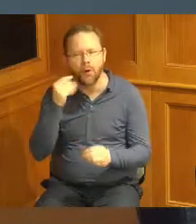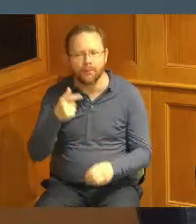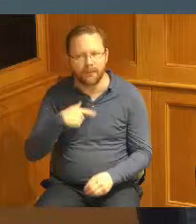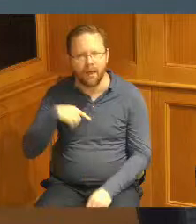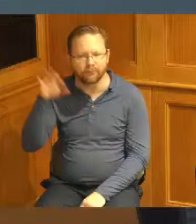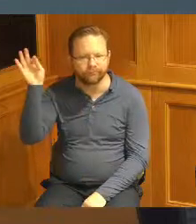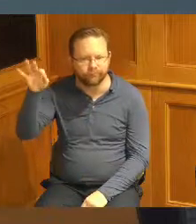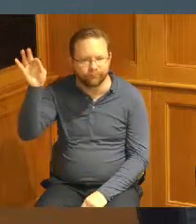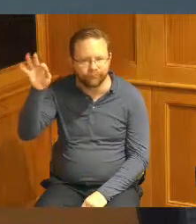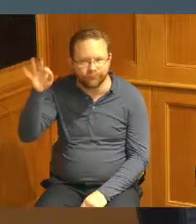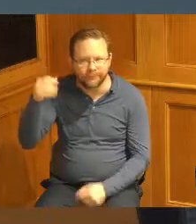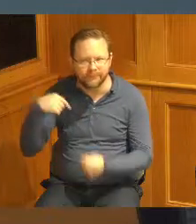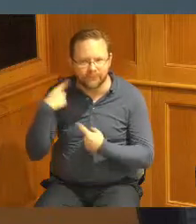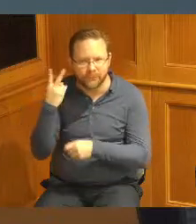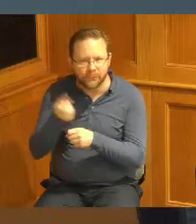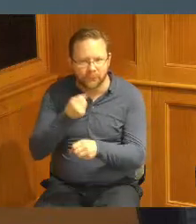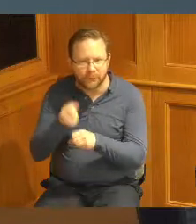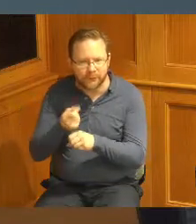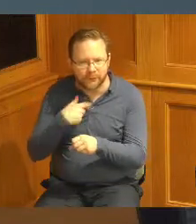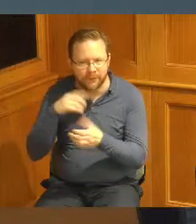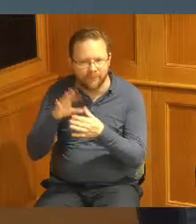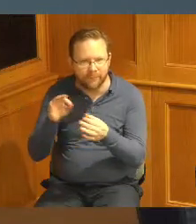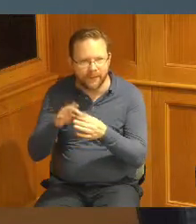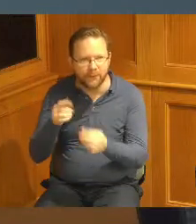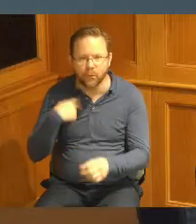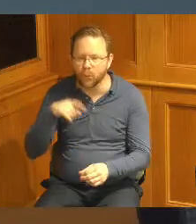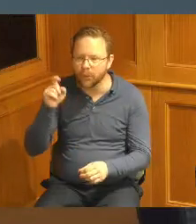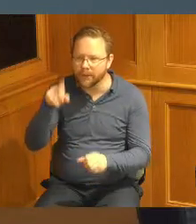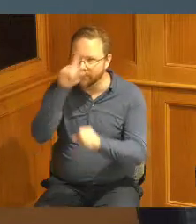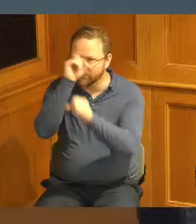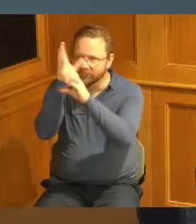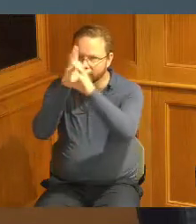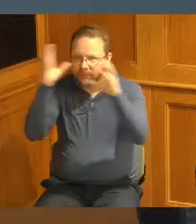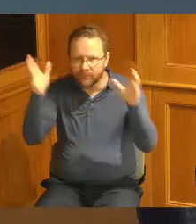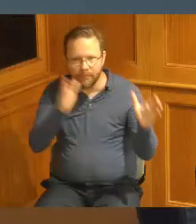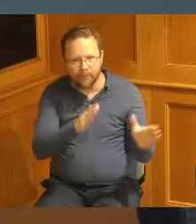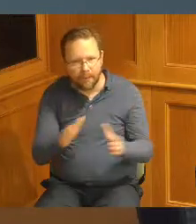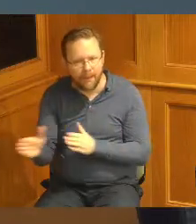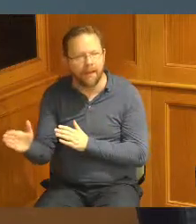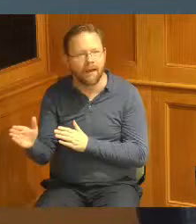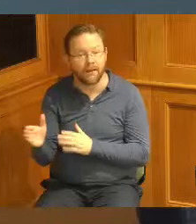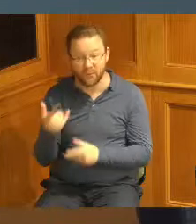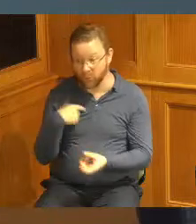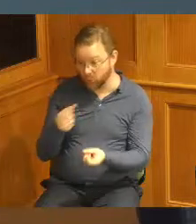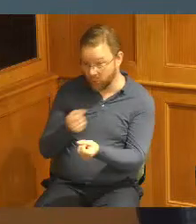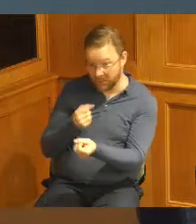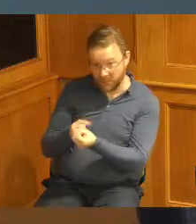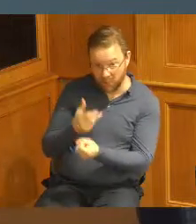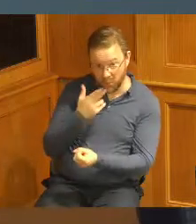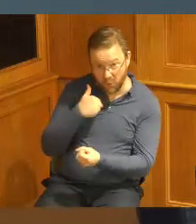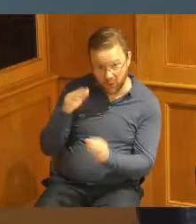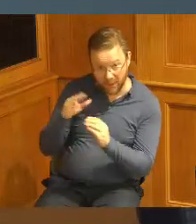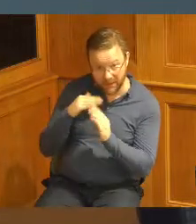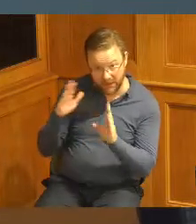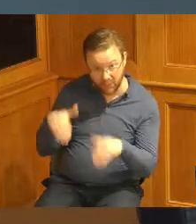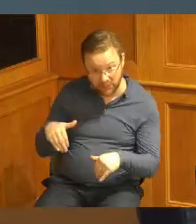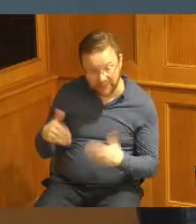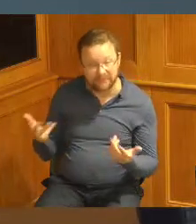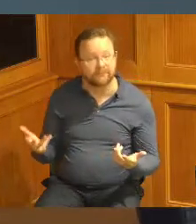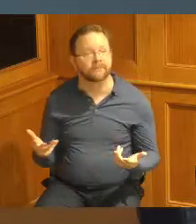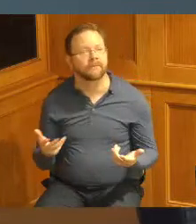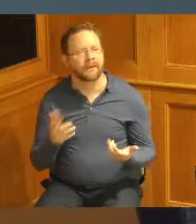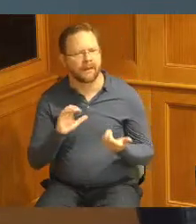for the last 2 years or so. We need a vision from the board, if we're in support of that, how we're going